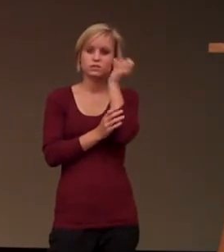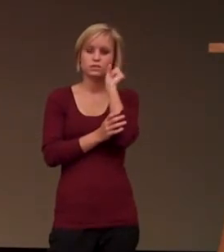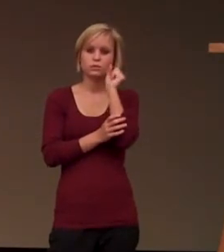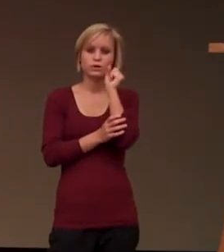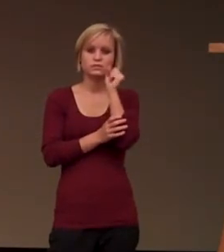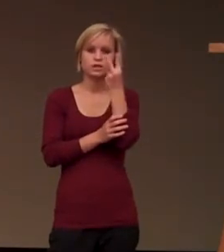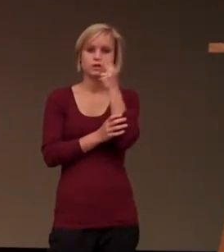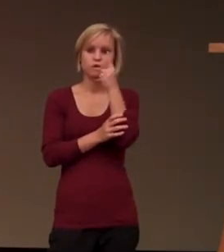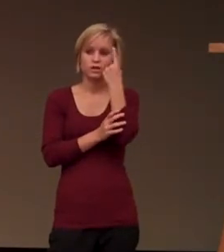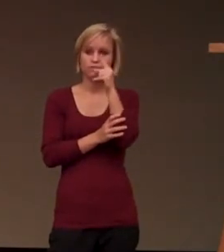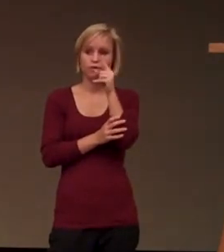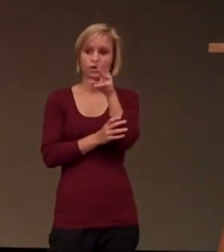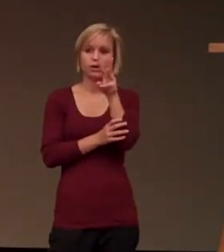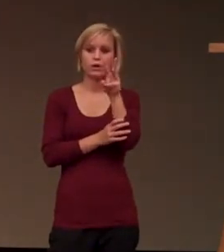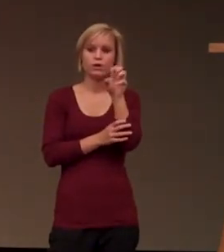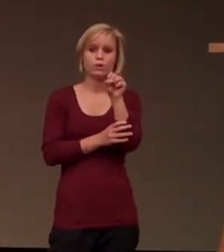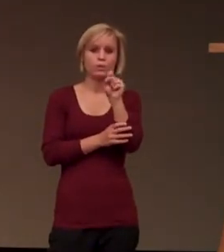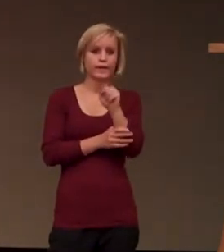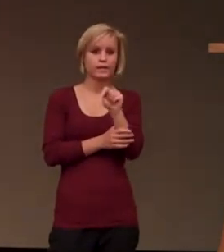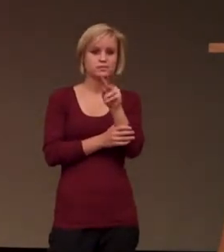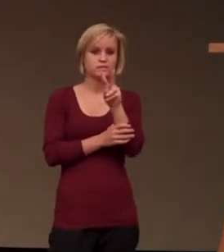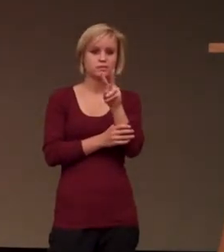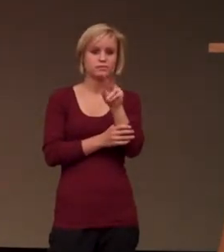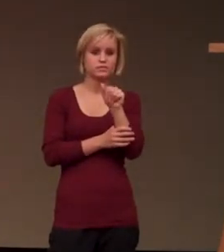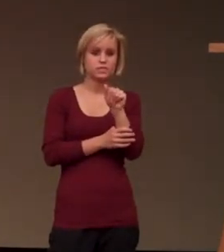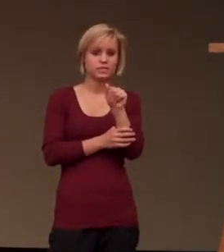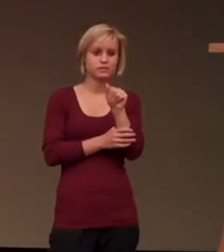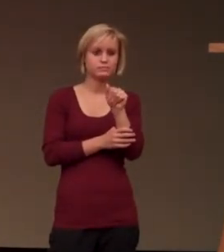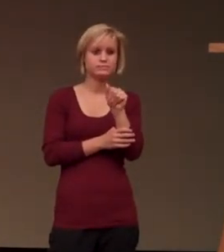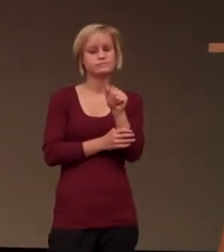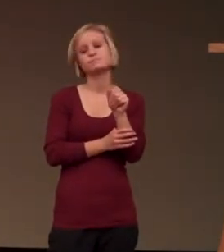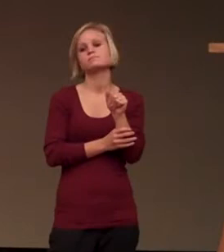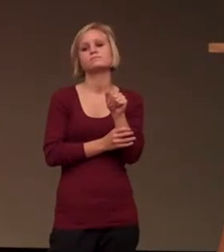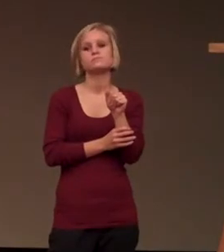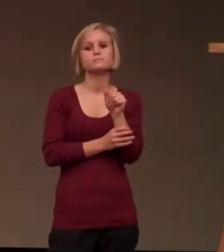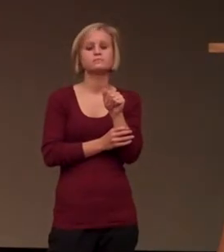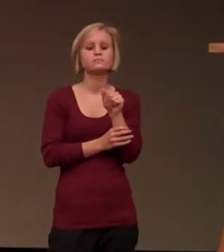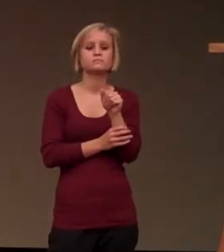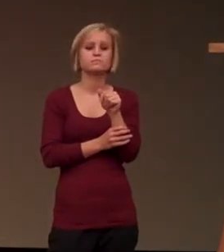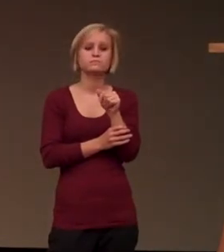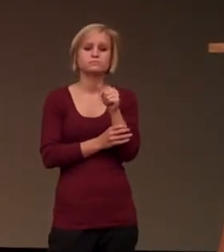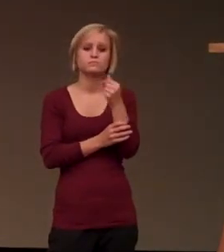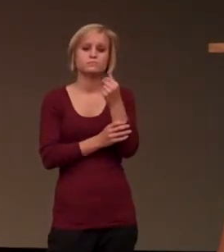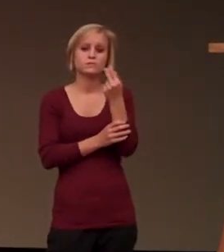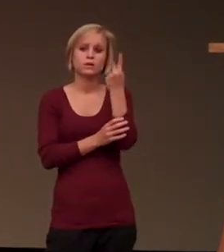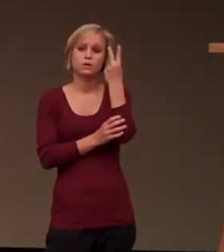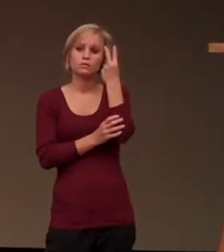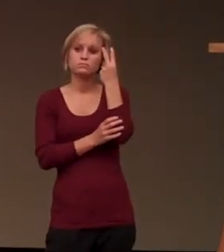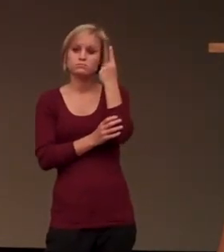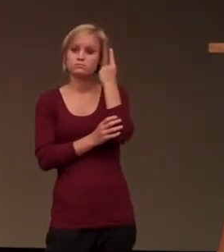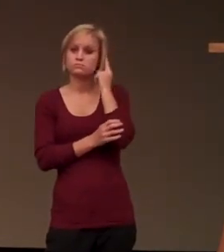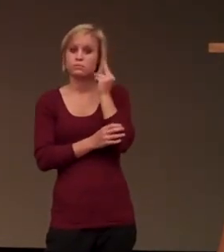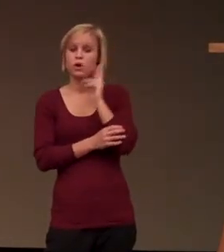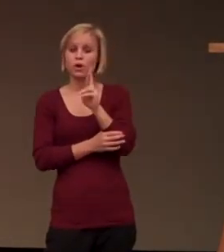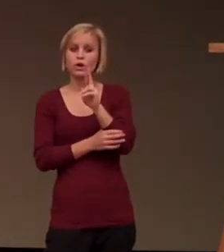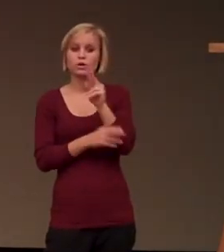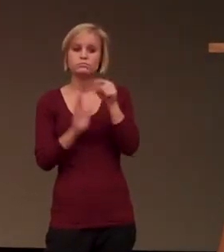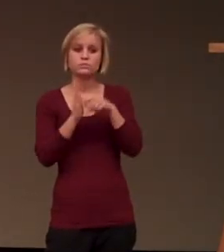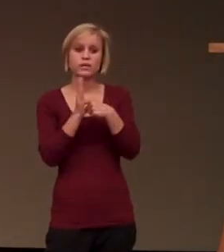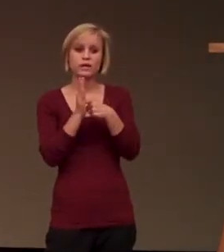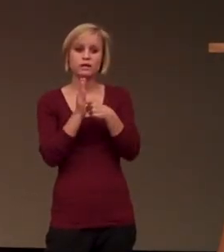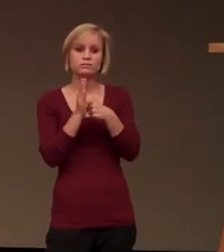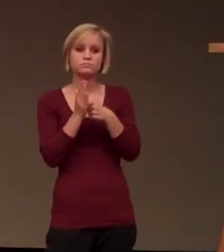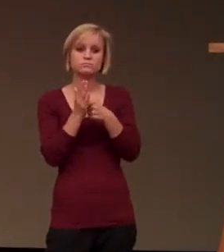West Virginia. And her key to West Virginia was what she lived in, the Panhandle.